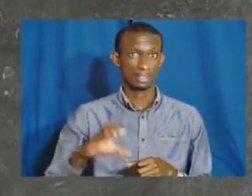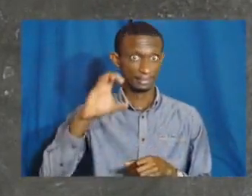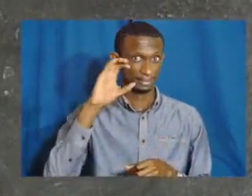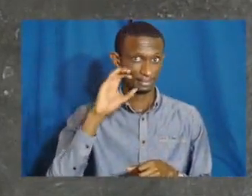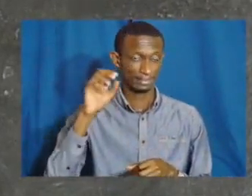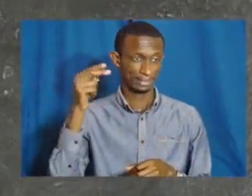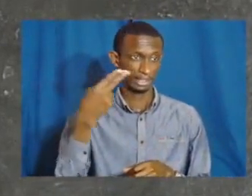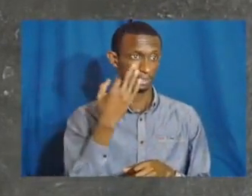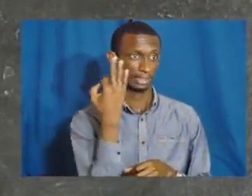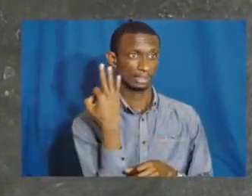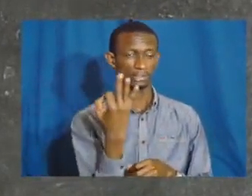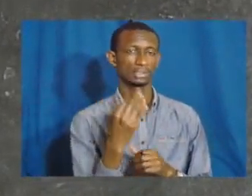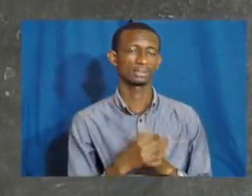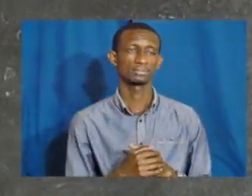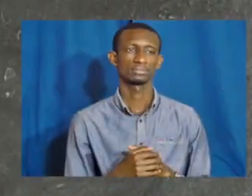CH3,